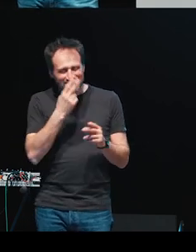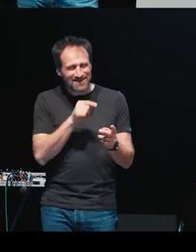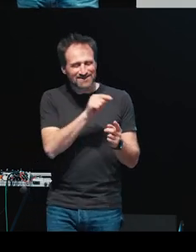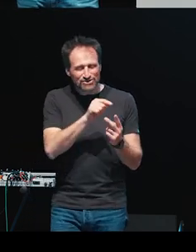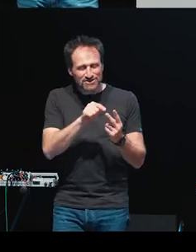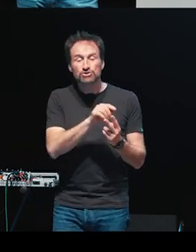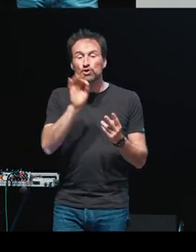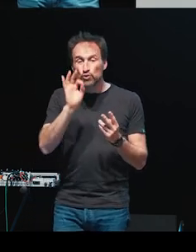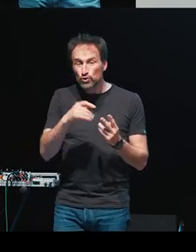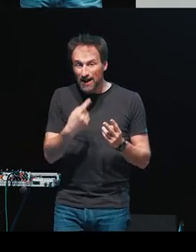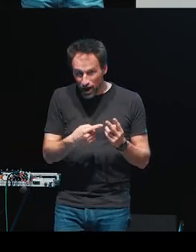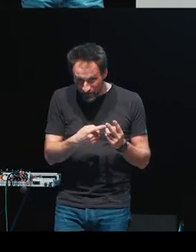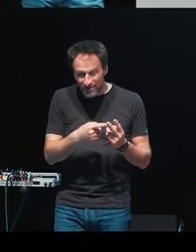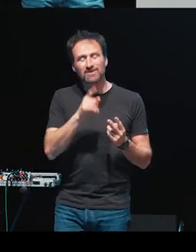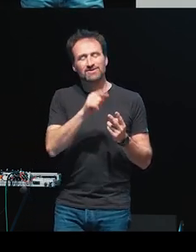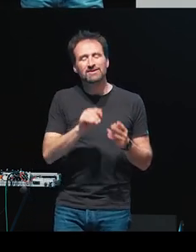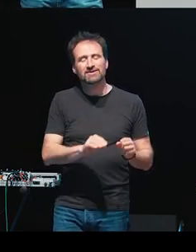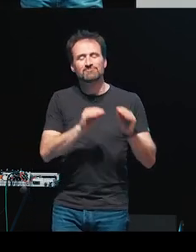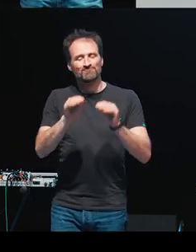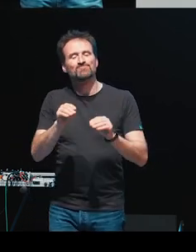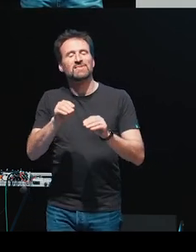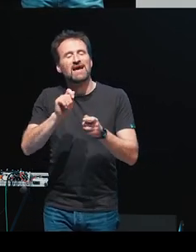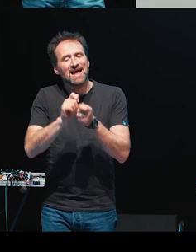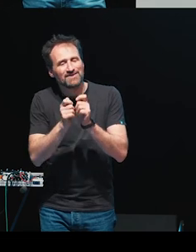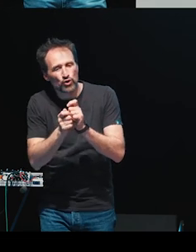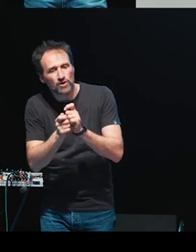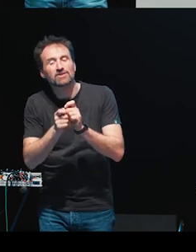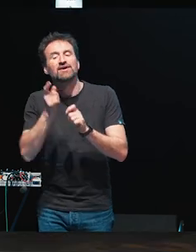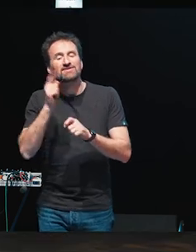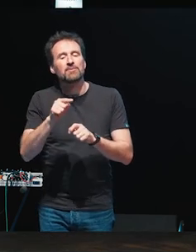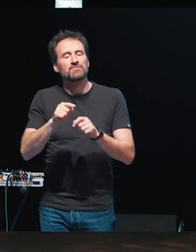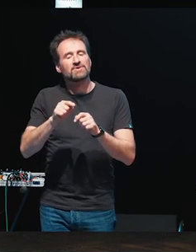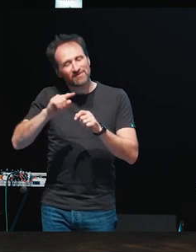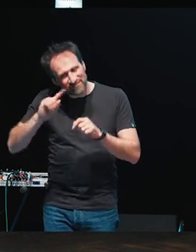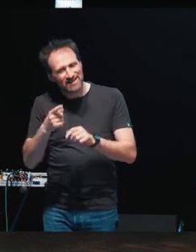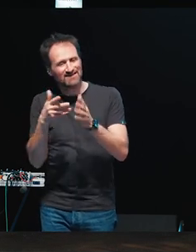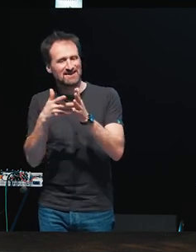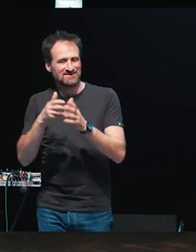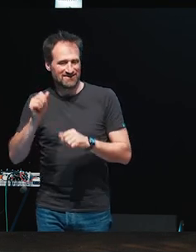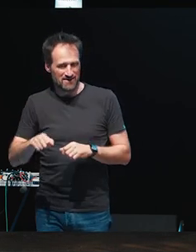based on that, I'm doing these changes. So more and more cycles you do,